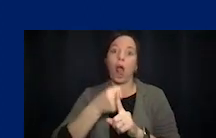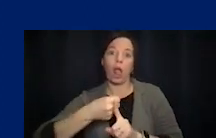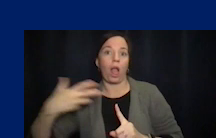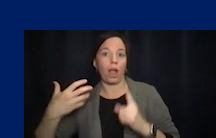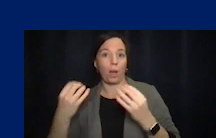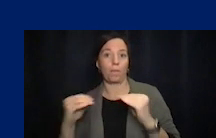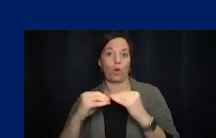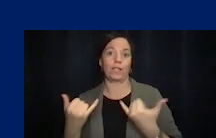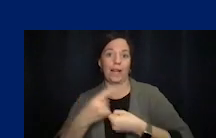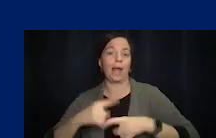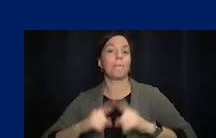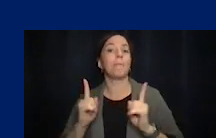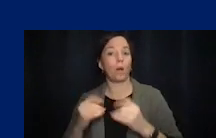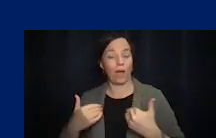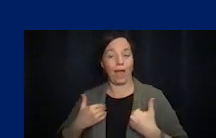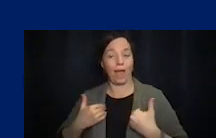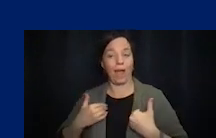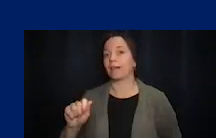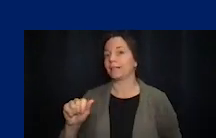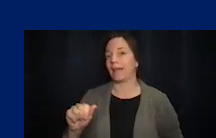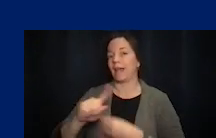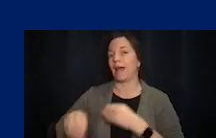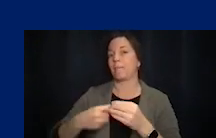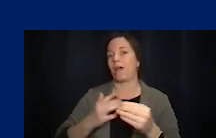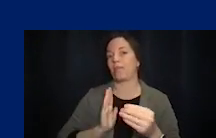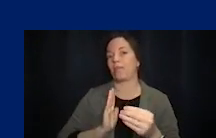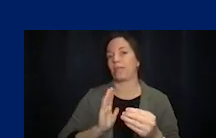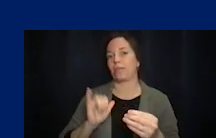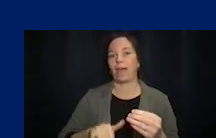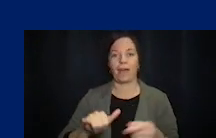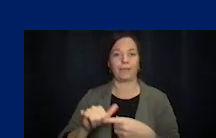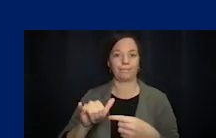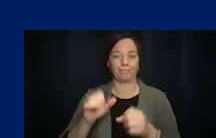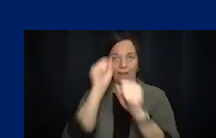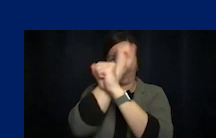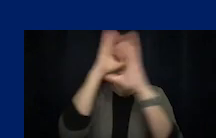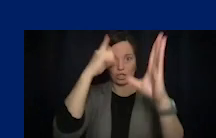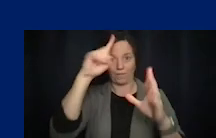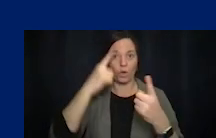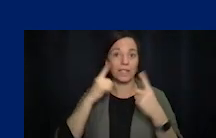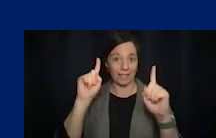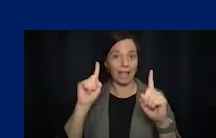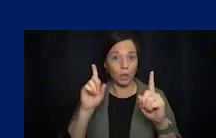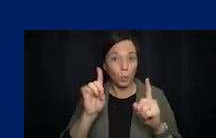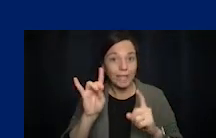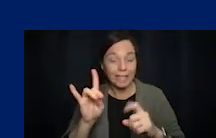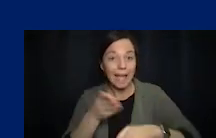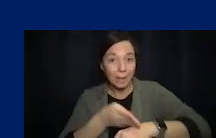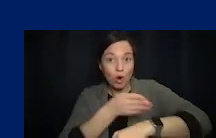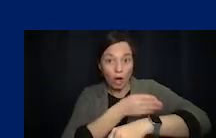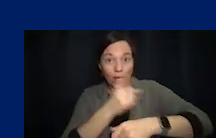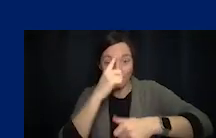do have data on where we are on the vision for success goals. We've made progress on all of them, but we cannot say we have met